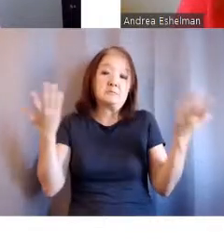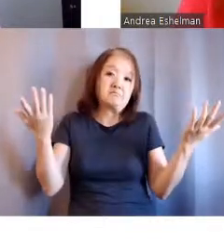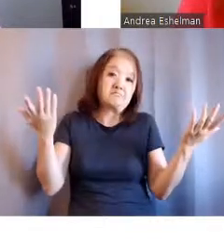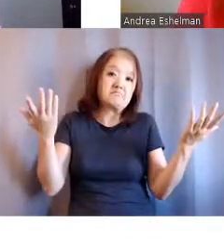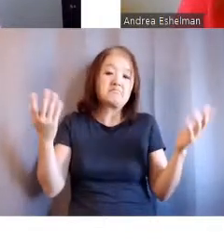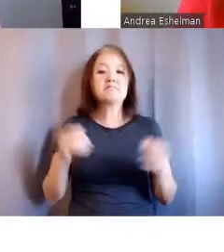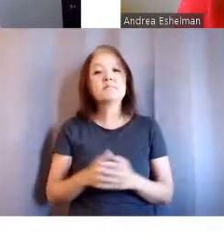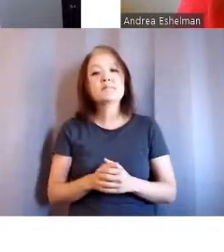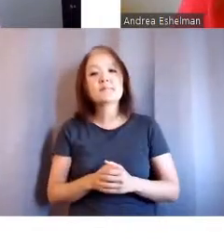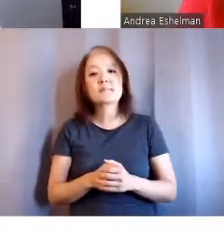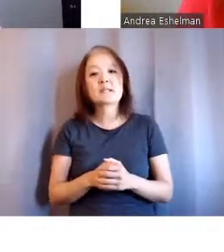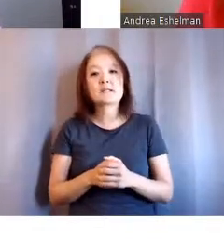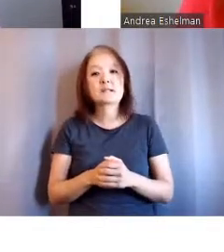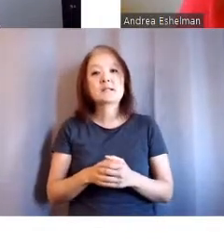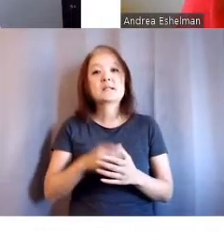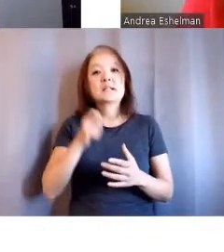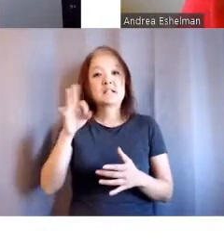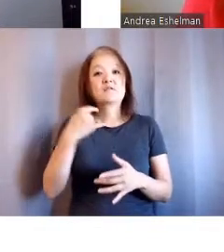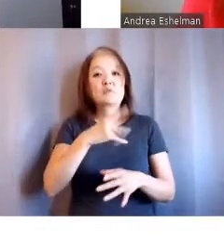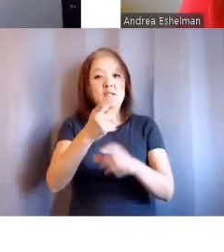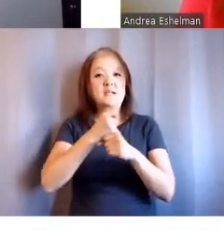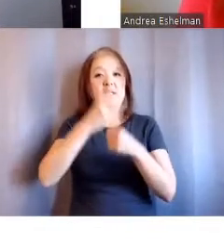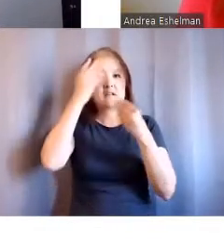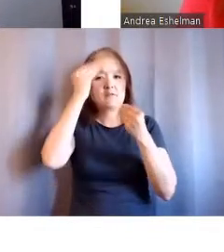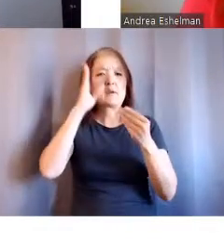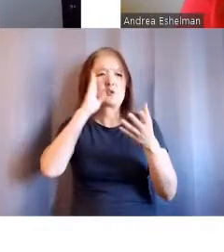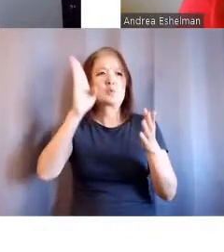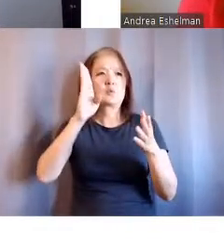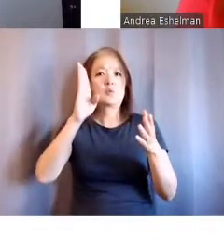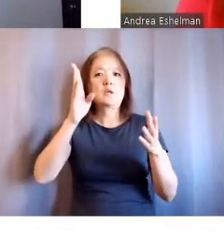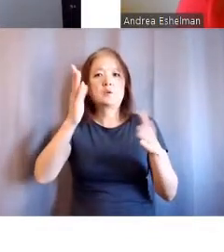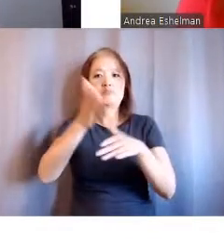get information on that, we'll definitely let people know.